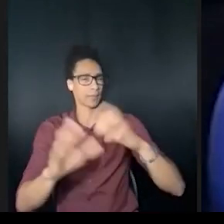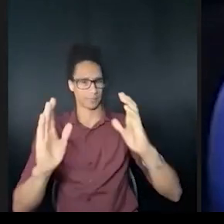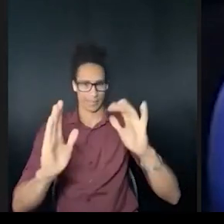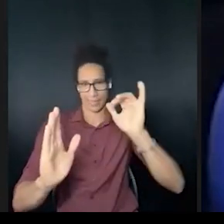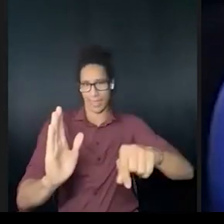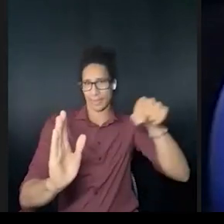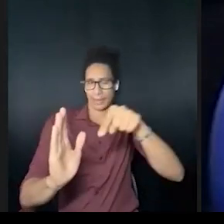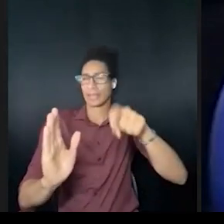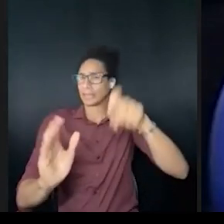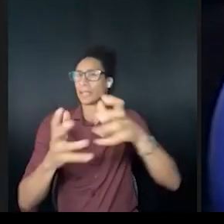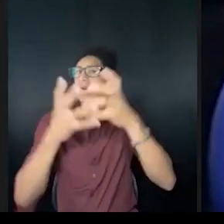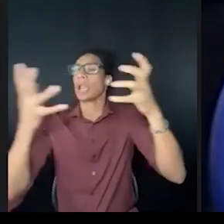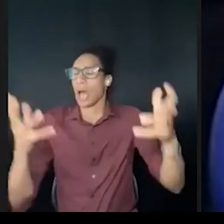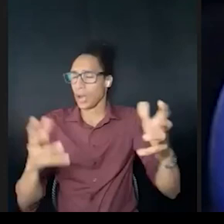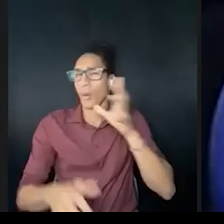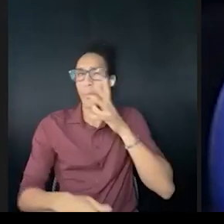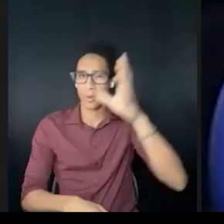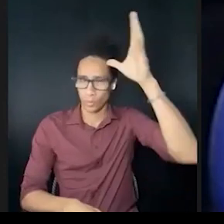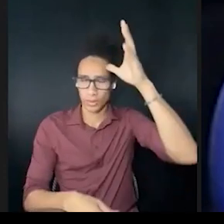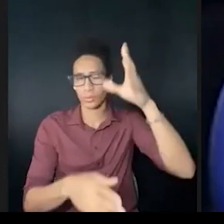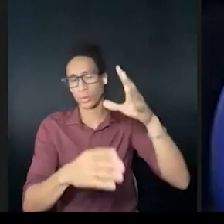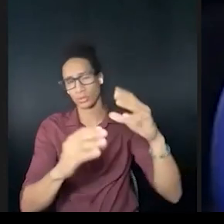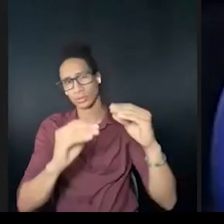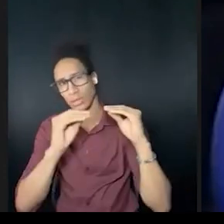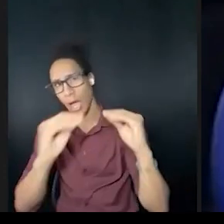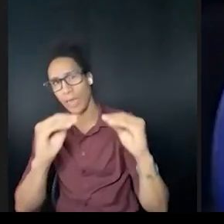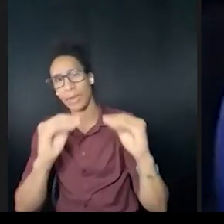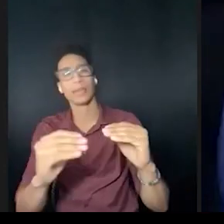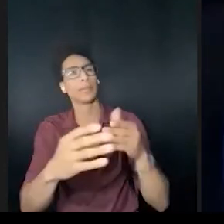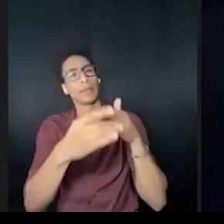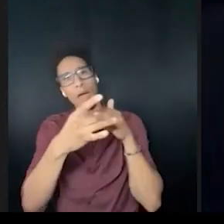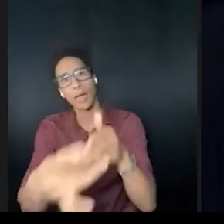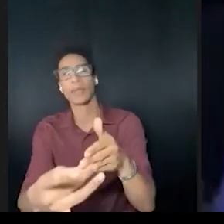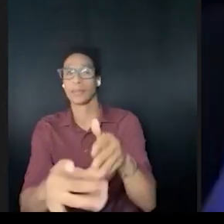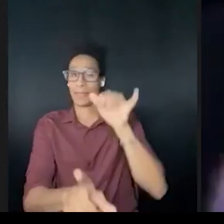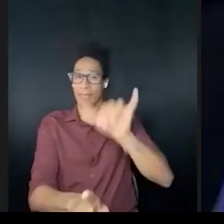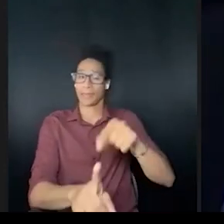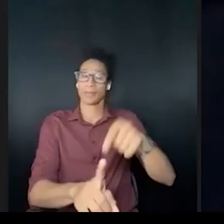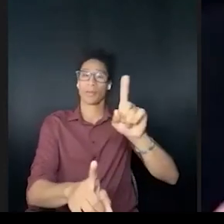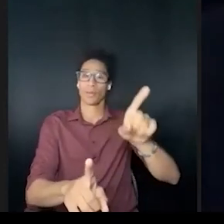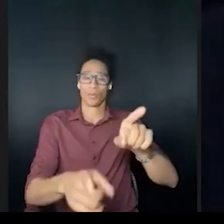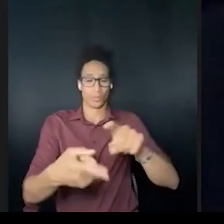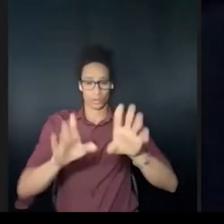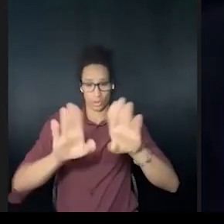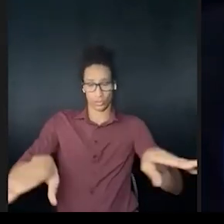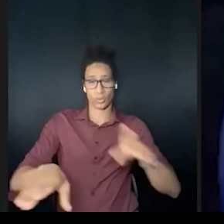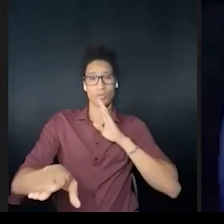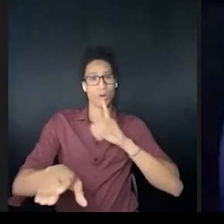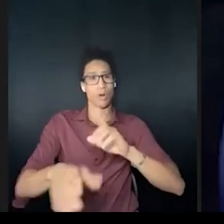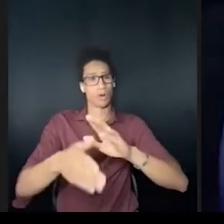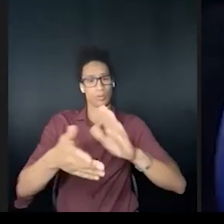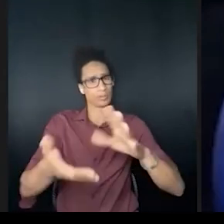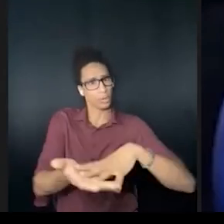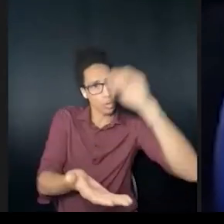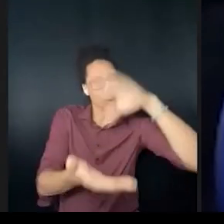parental guidance when children are being shaped from mm-hmm. up till they're 27-ish. But